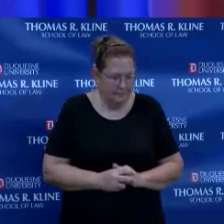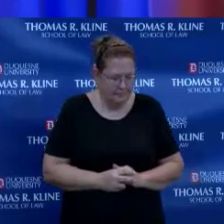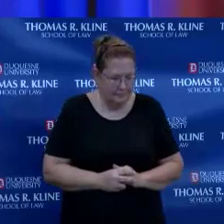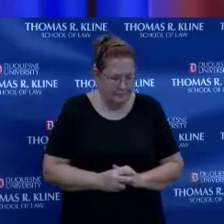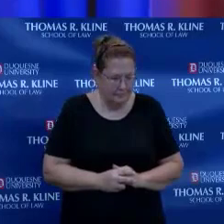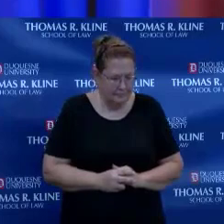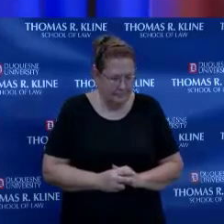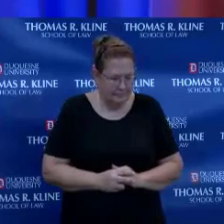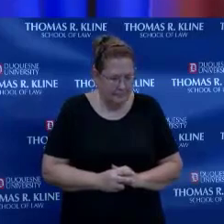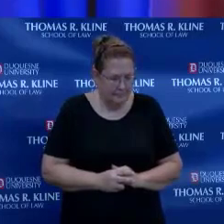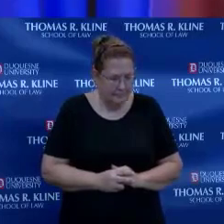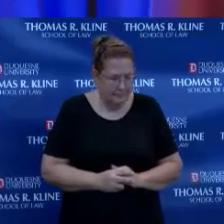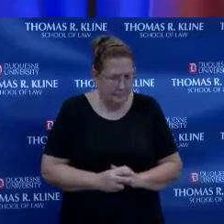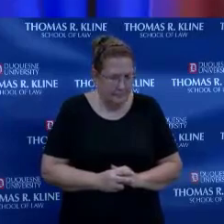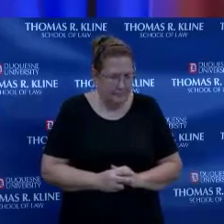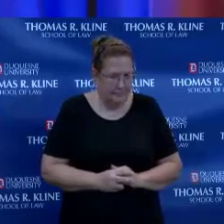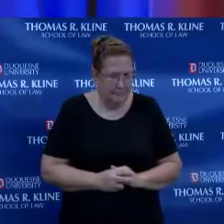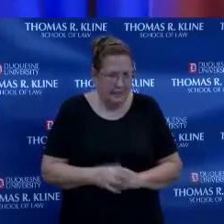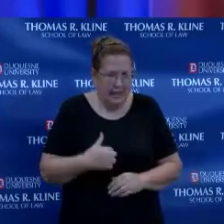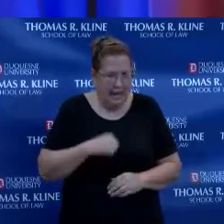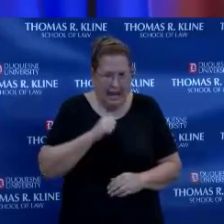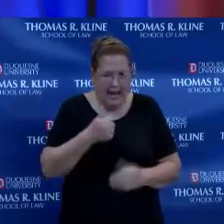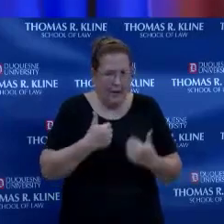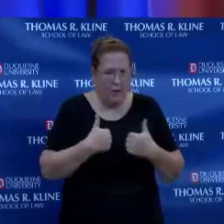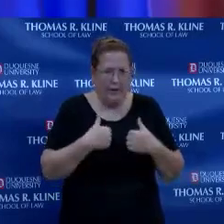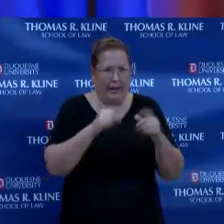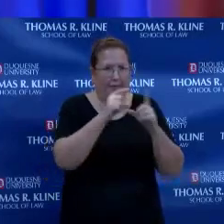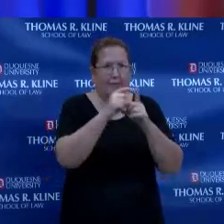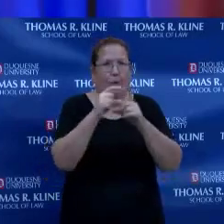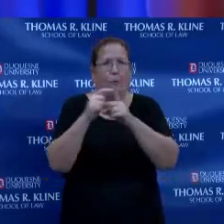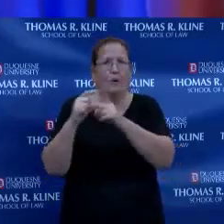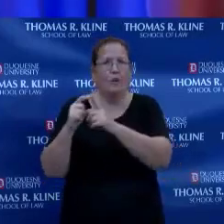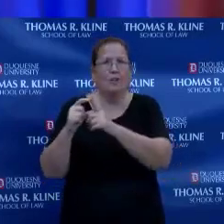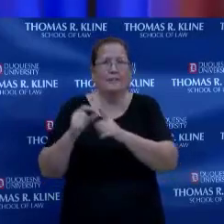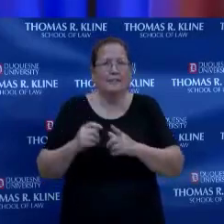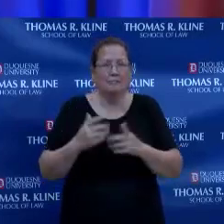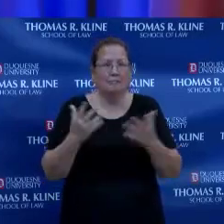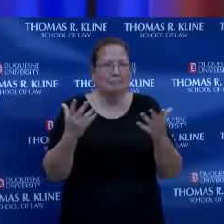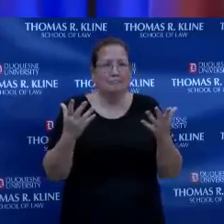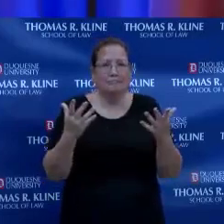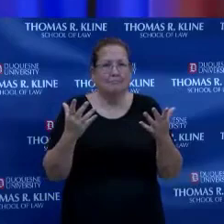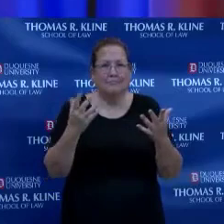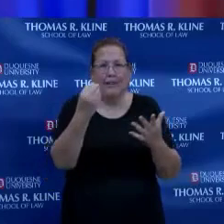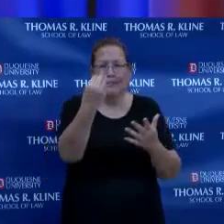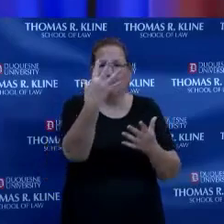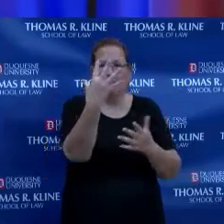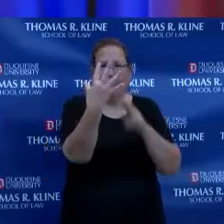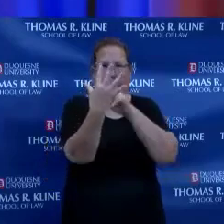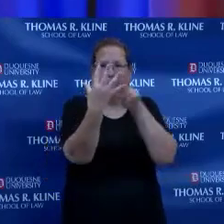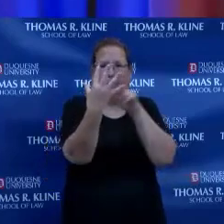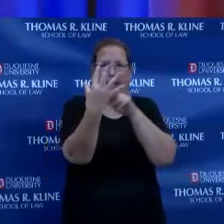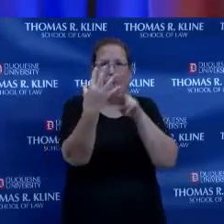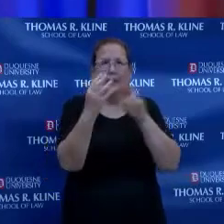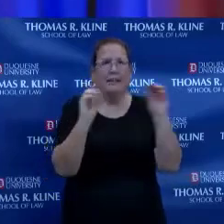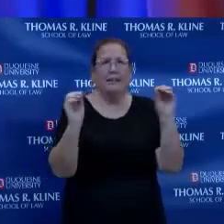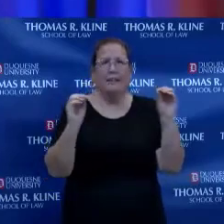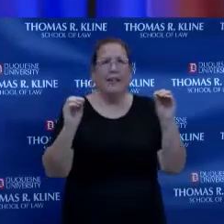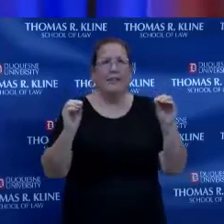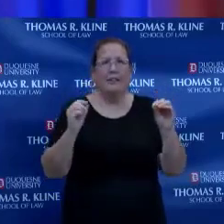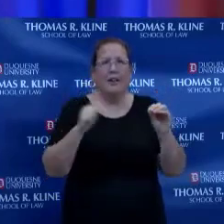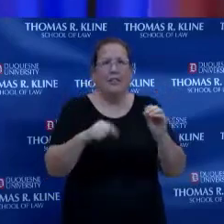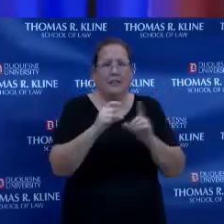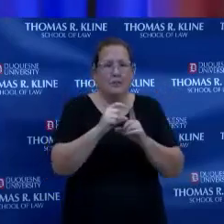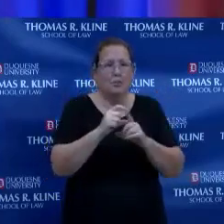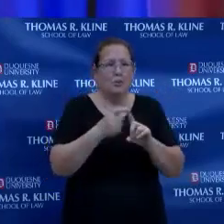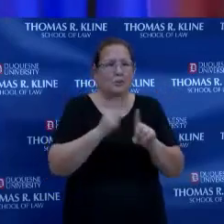I don't have the teleprompter, by the way. These are going to be remarks from right here and